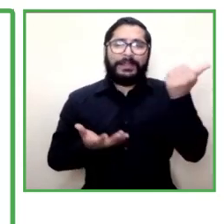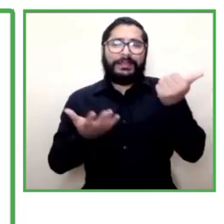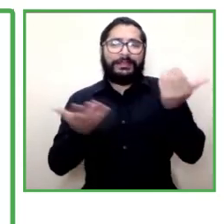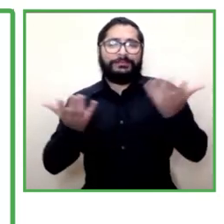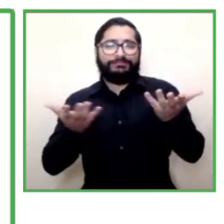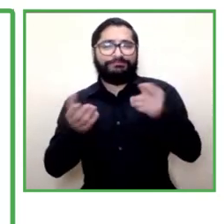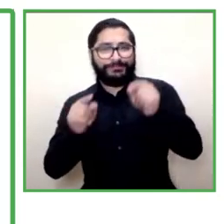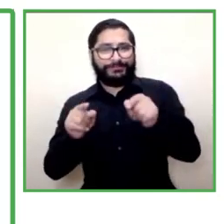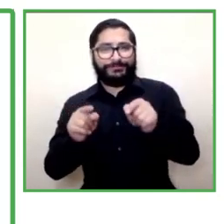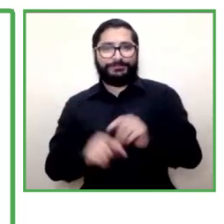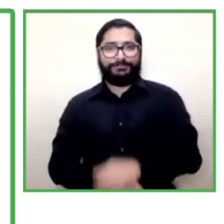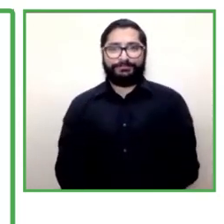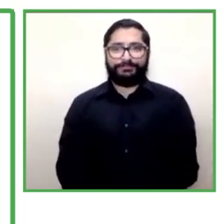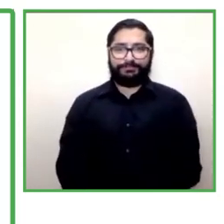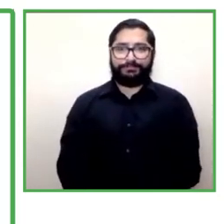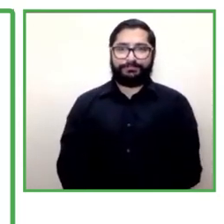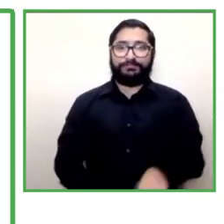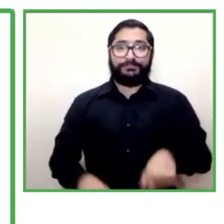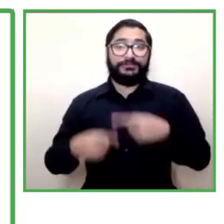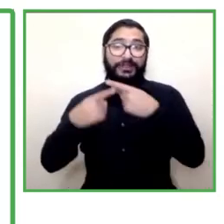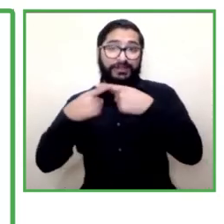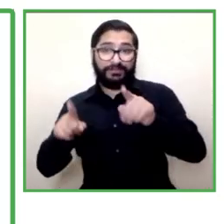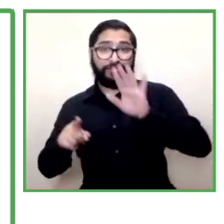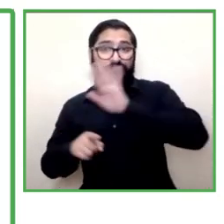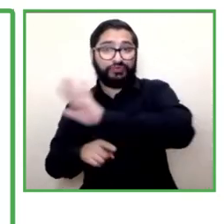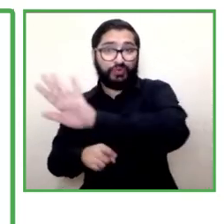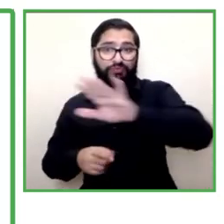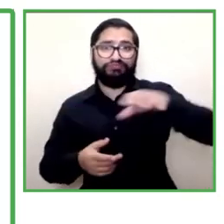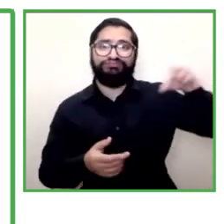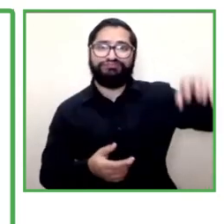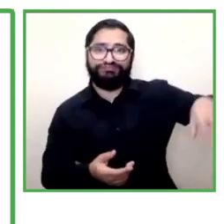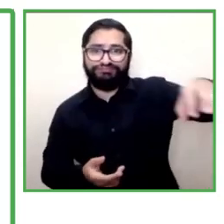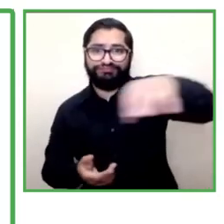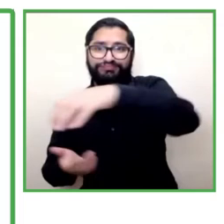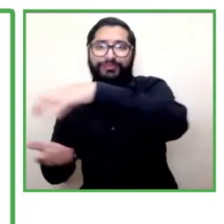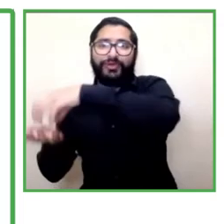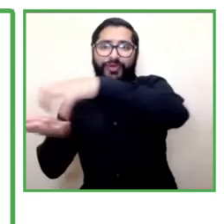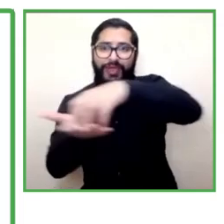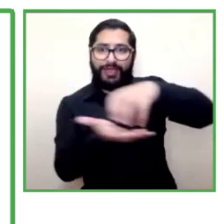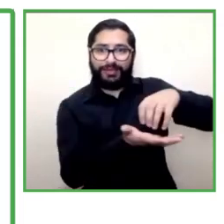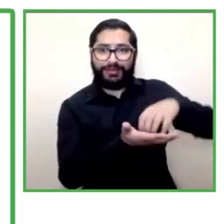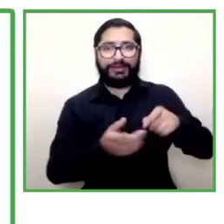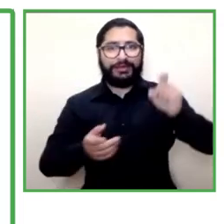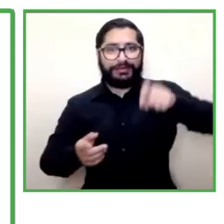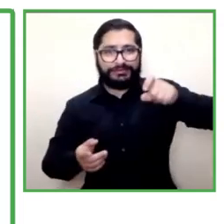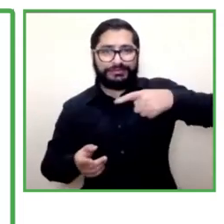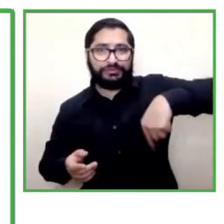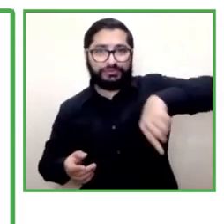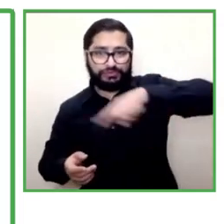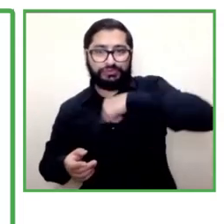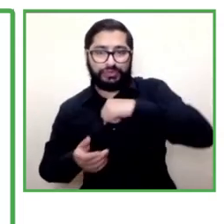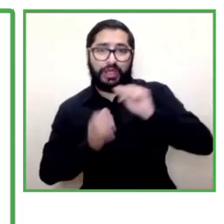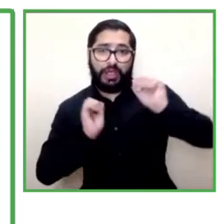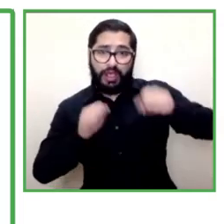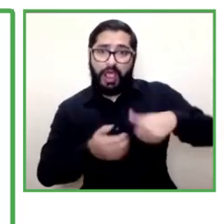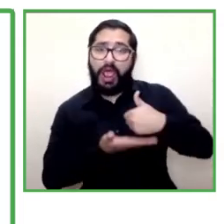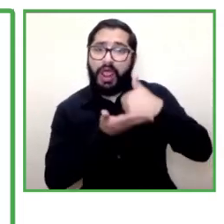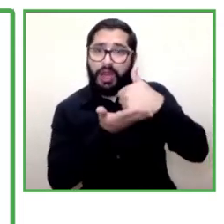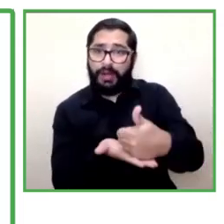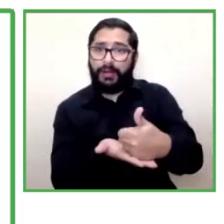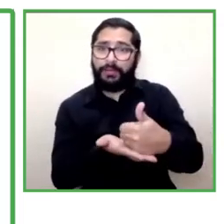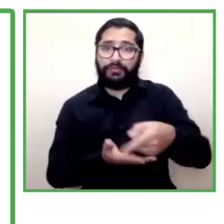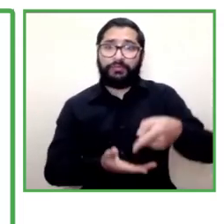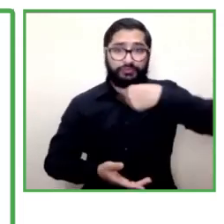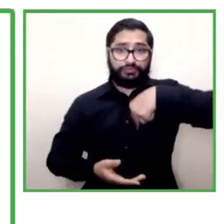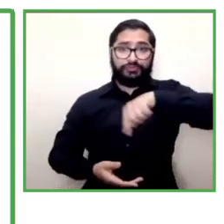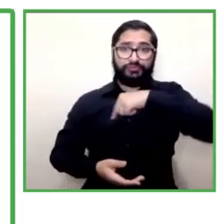without need of our help. They will even use other sensors from different vendors. This will help us to scale